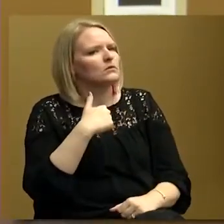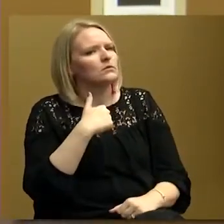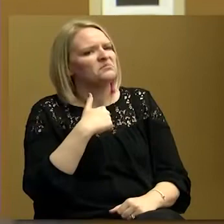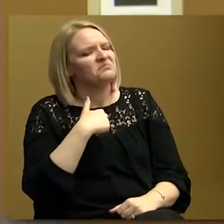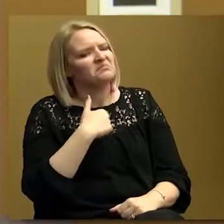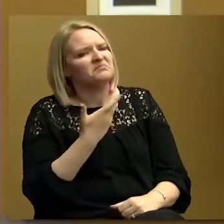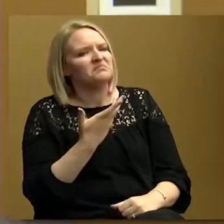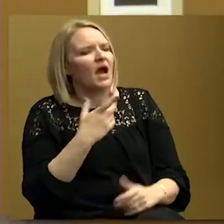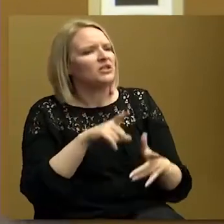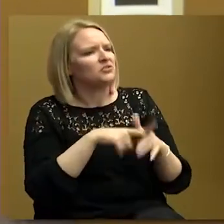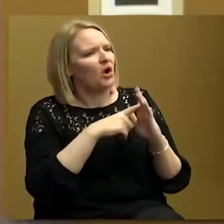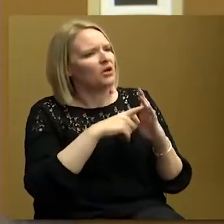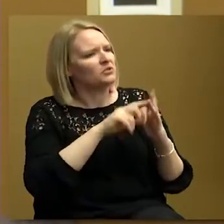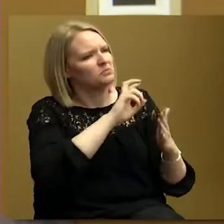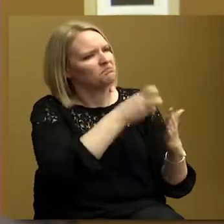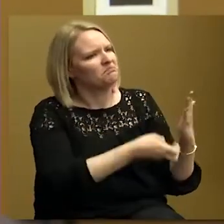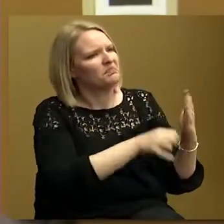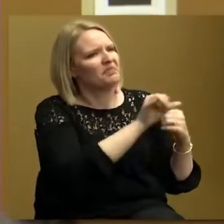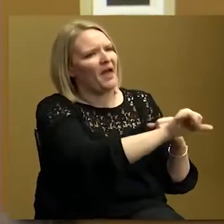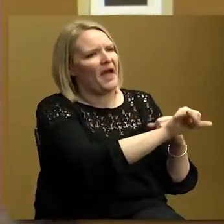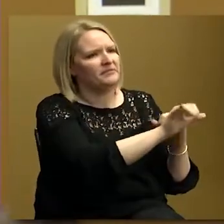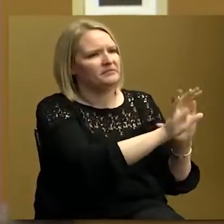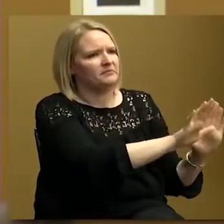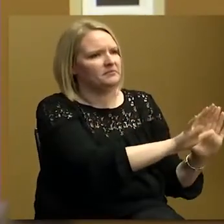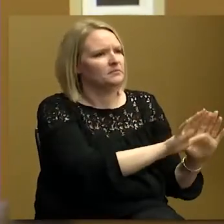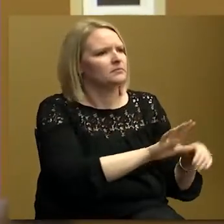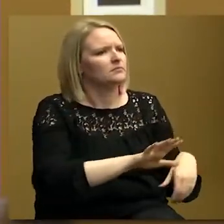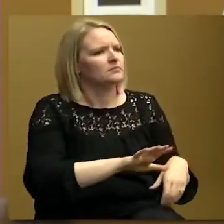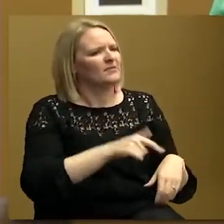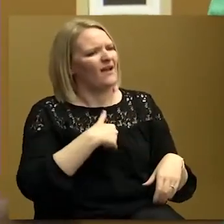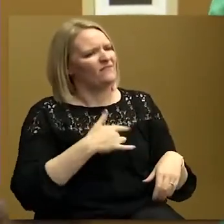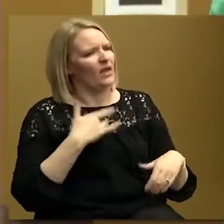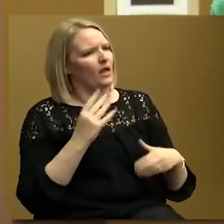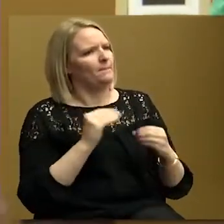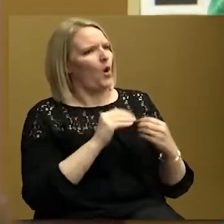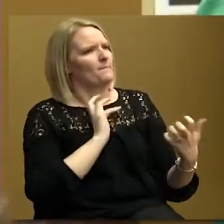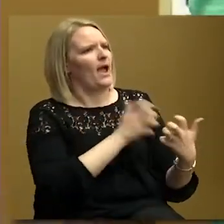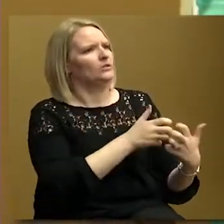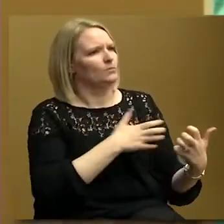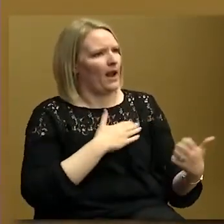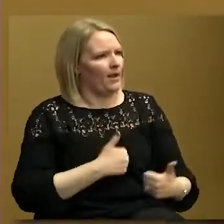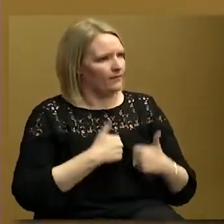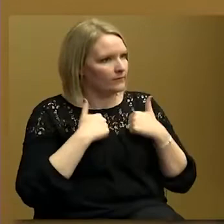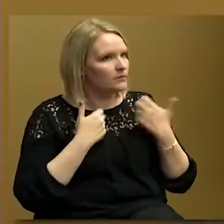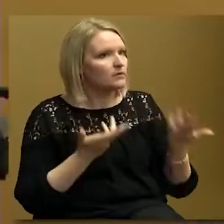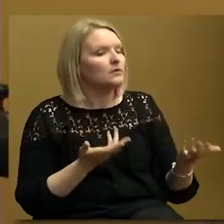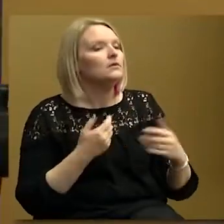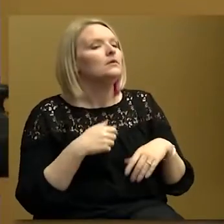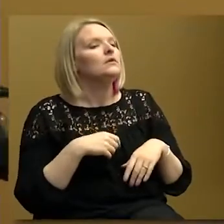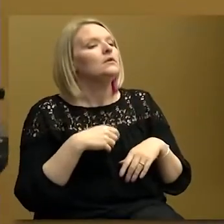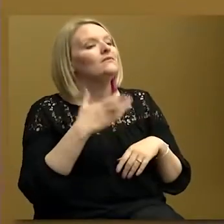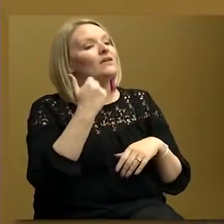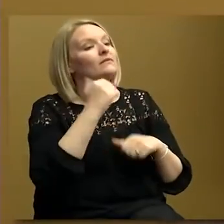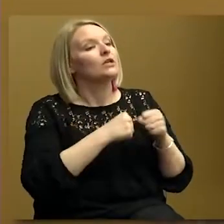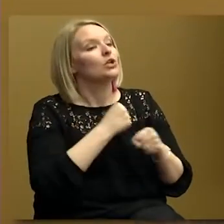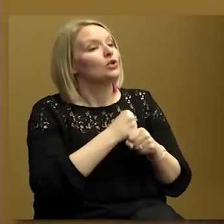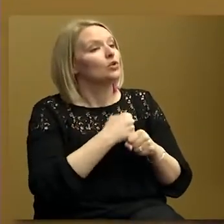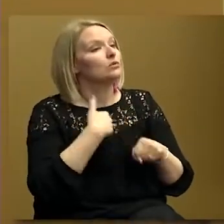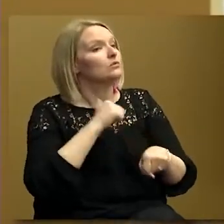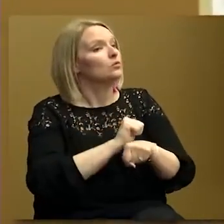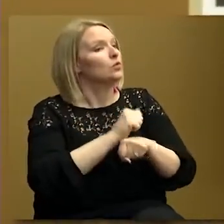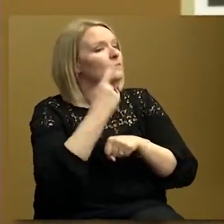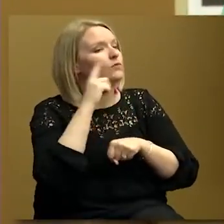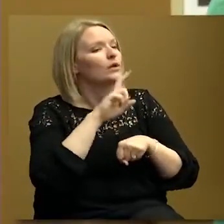started going into that area and found like my little niche in life. And then for about 15 years, I worked